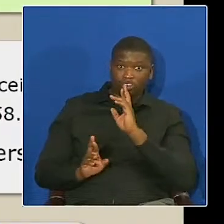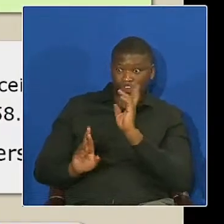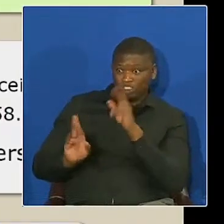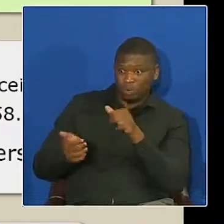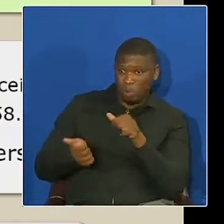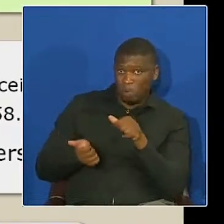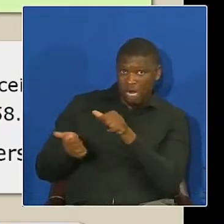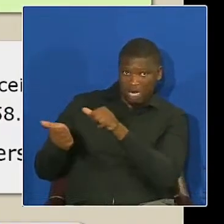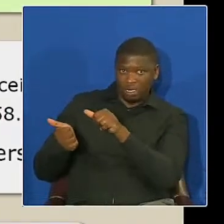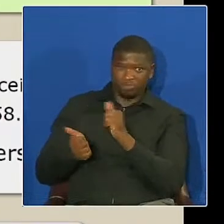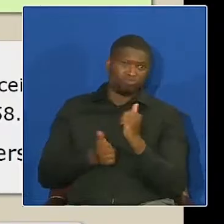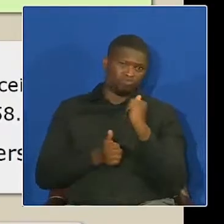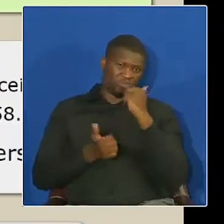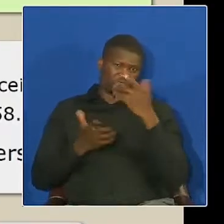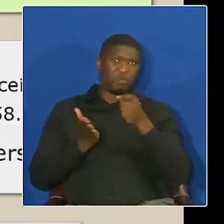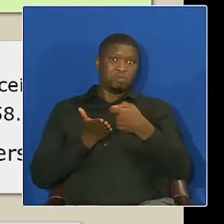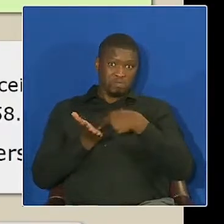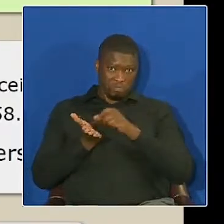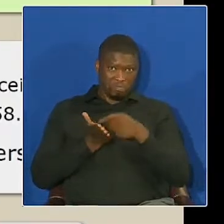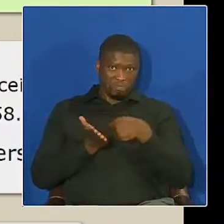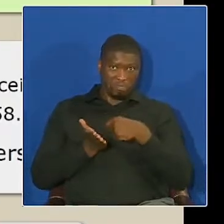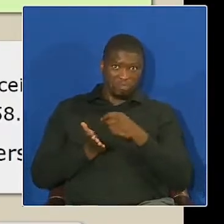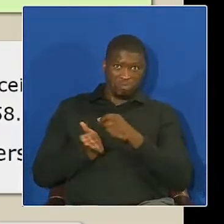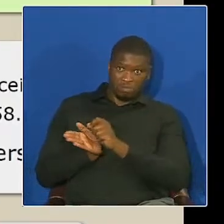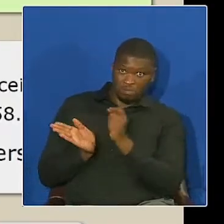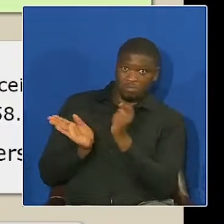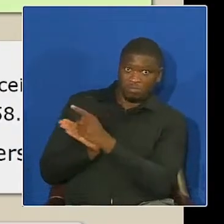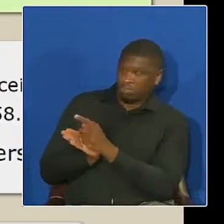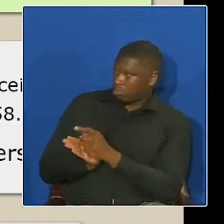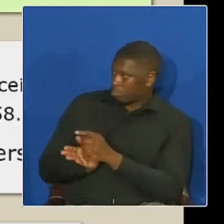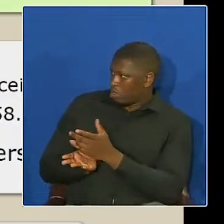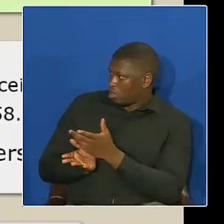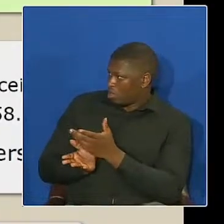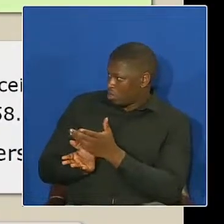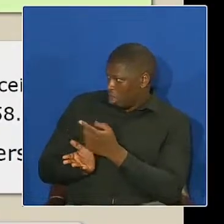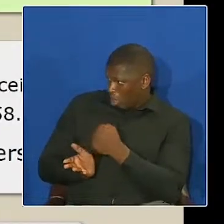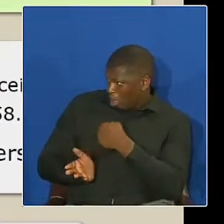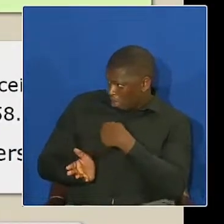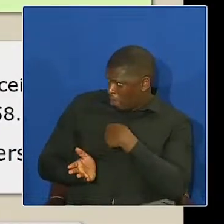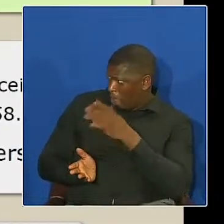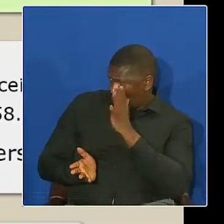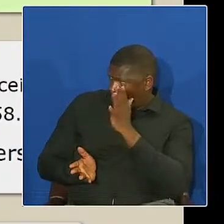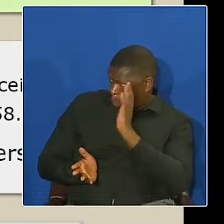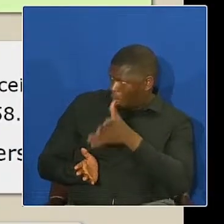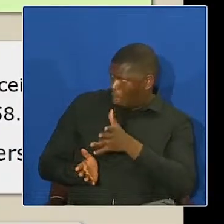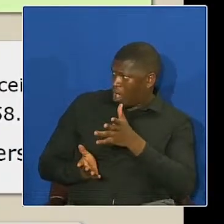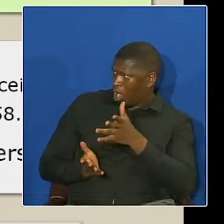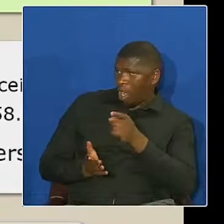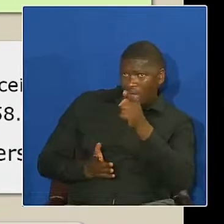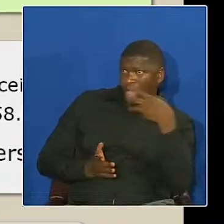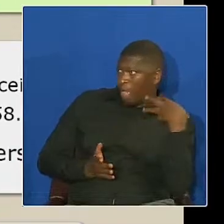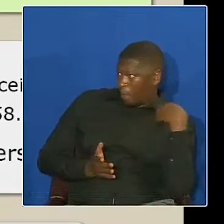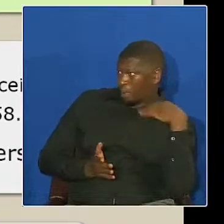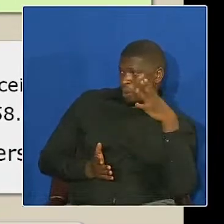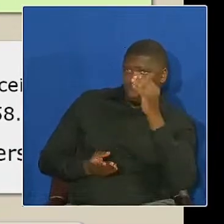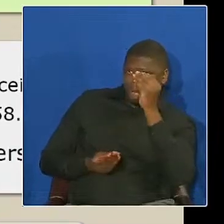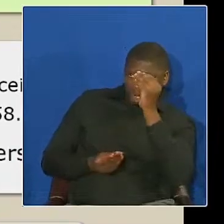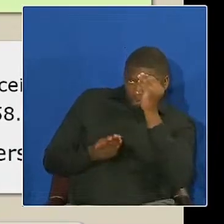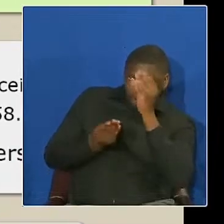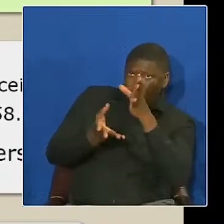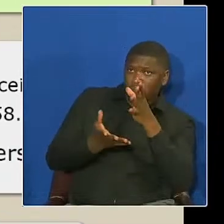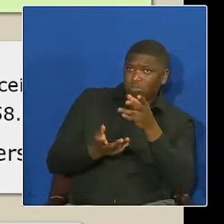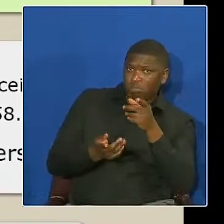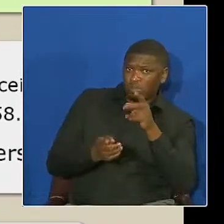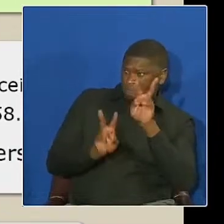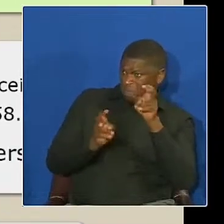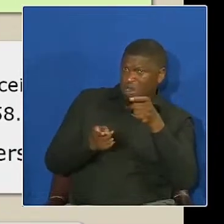responding to the previous message. He says, I am going to raise it with him too.